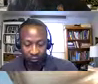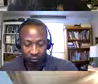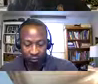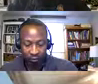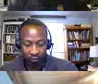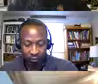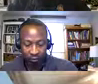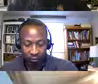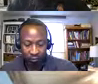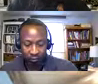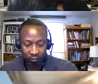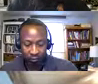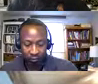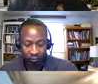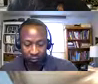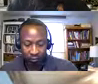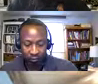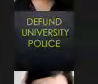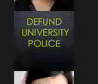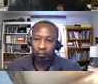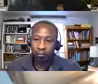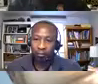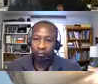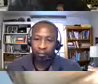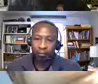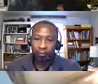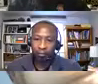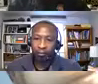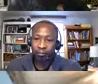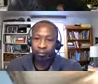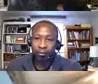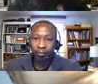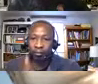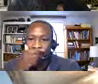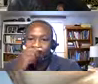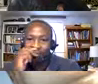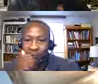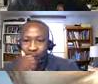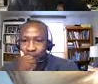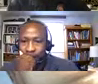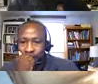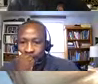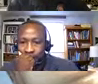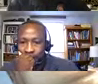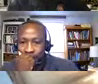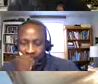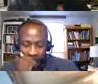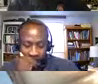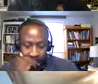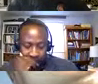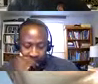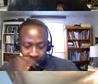model is the mantra for not just the HGS program, but for the BRC and our staff, is